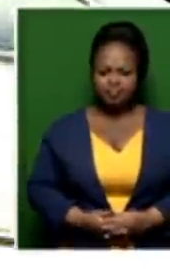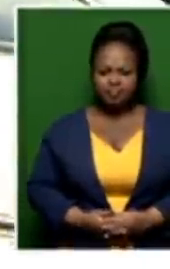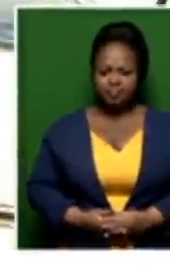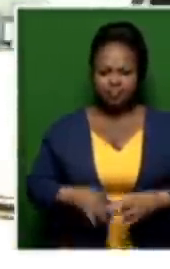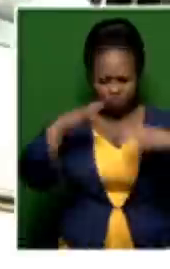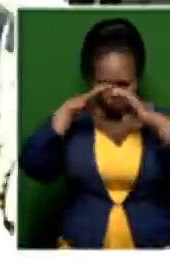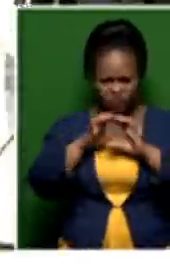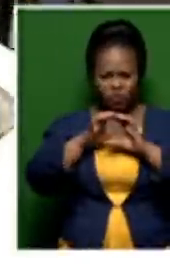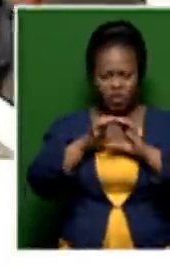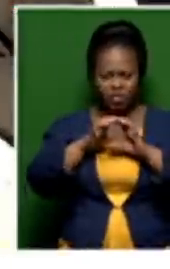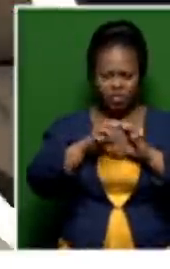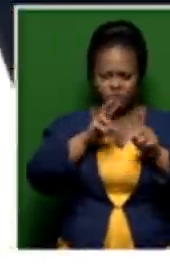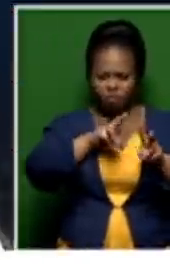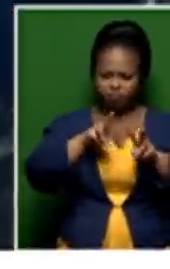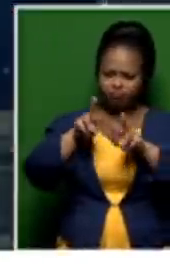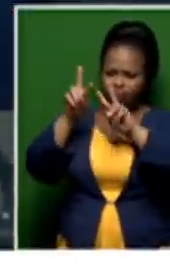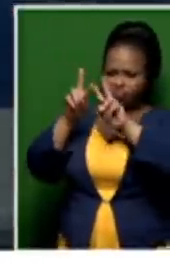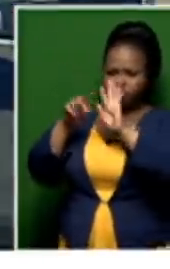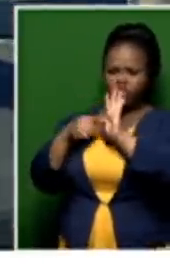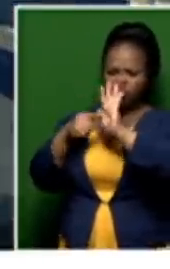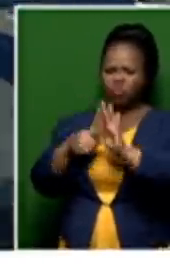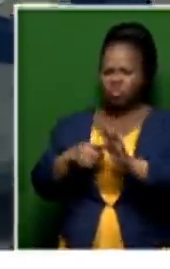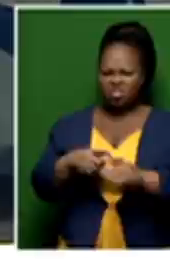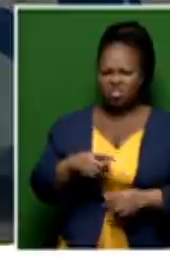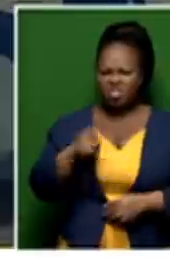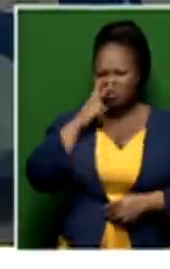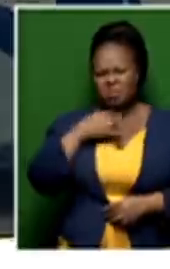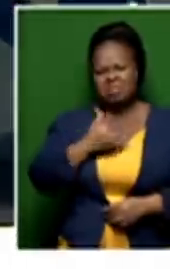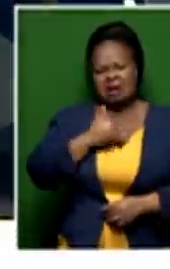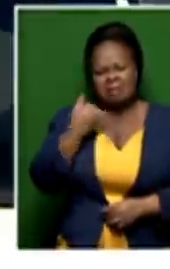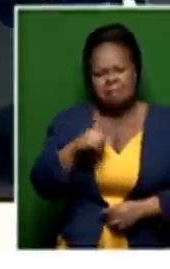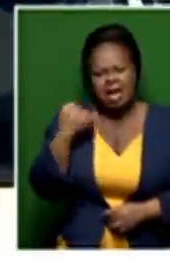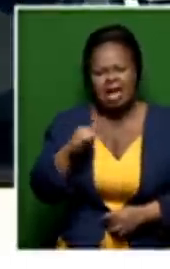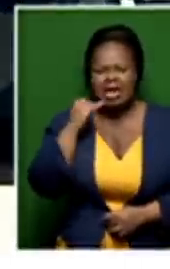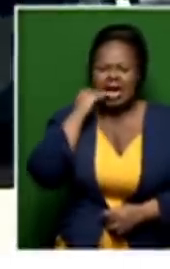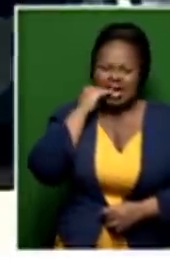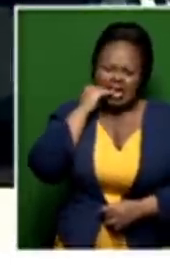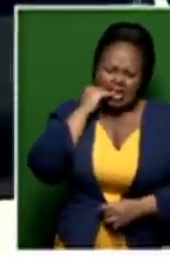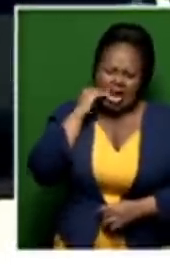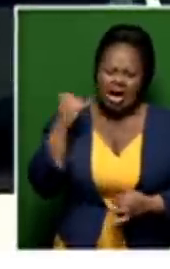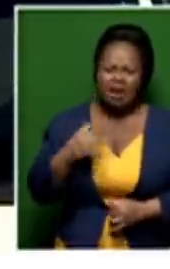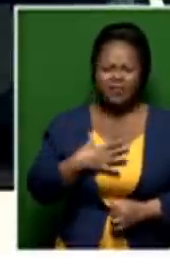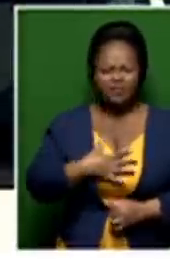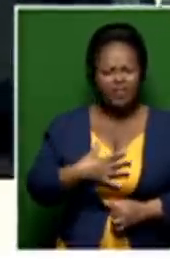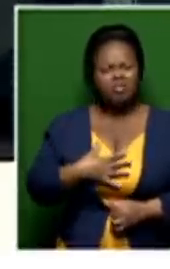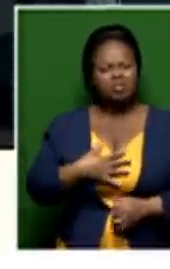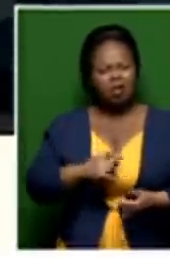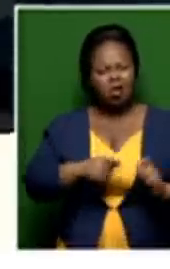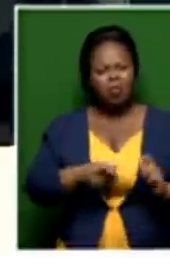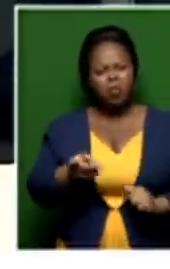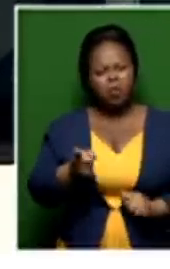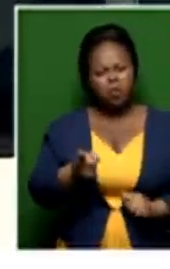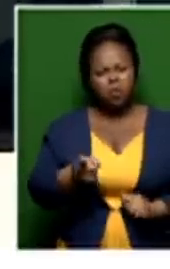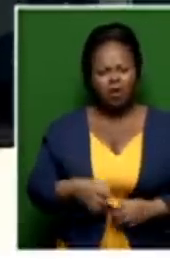focus on that visual at the moment. He looks to be in excruciating pain at this particular point. Looks